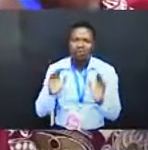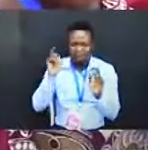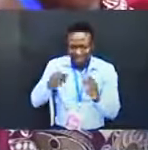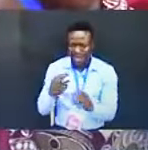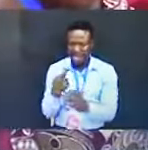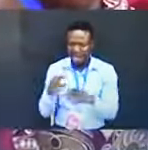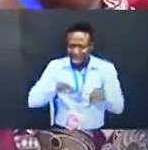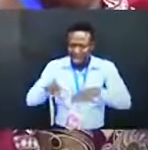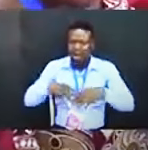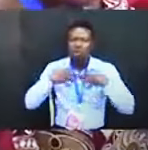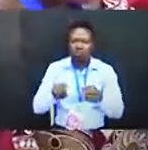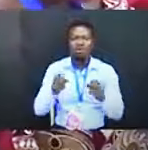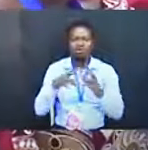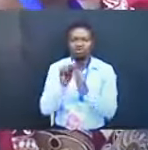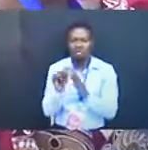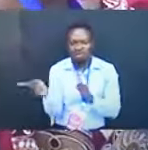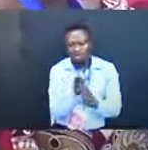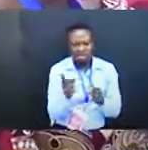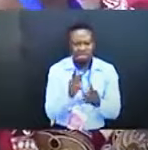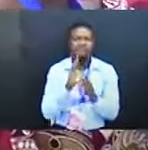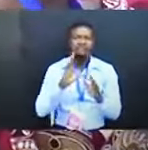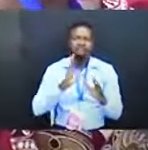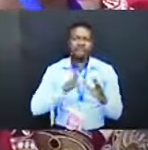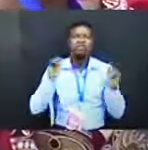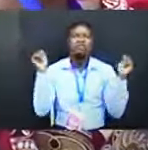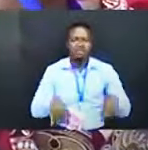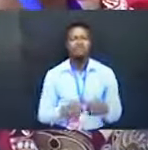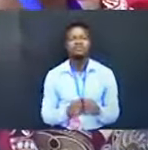yourself in your spirit.